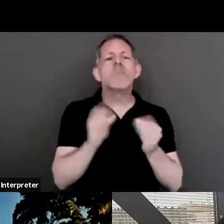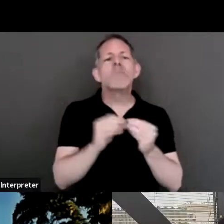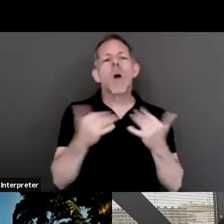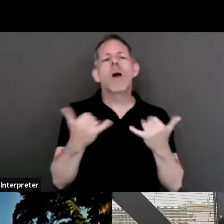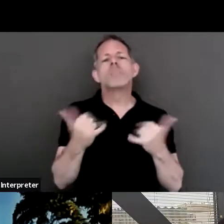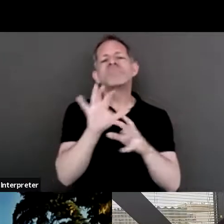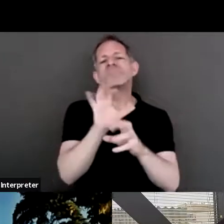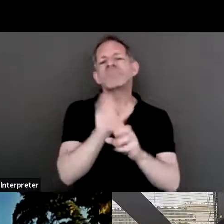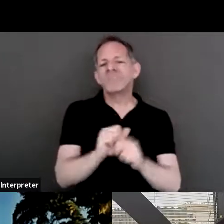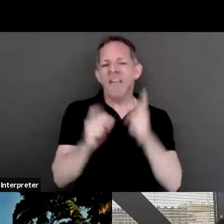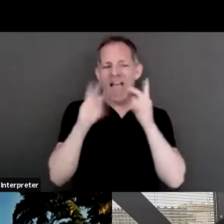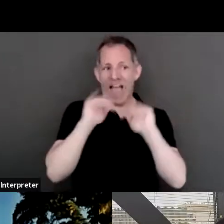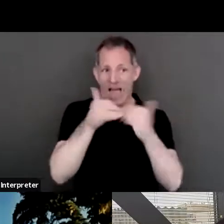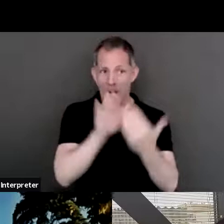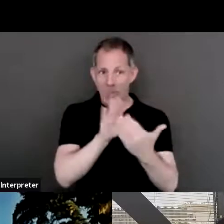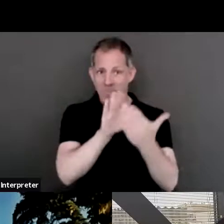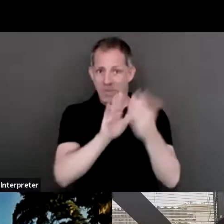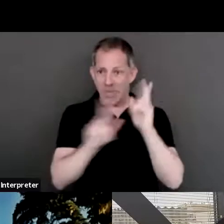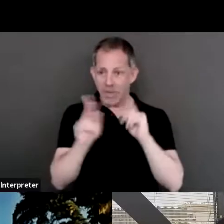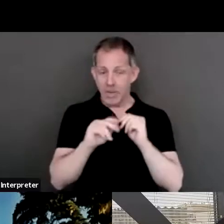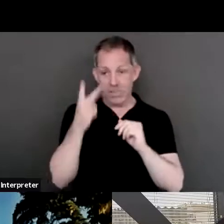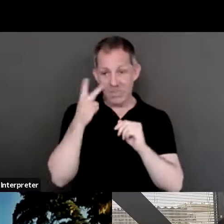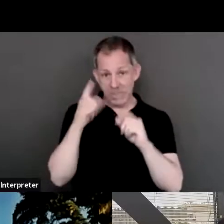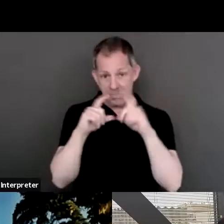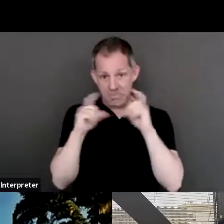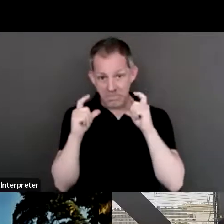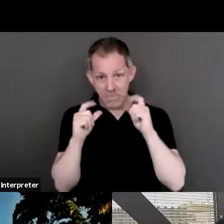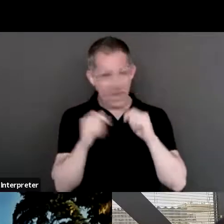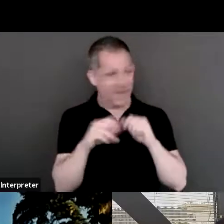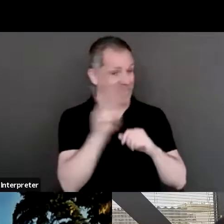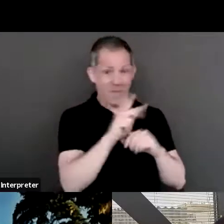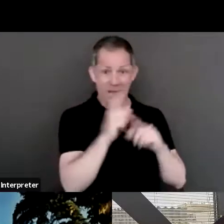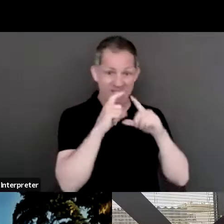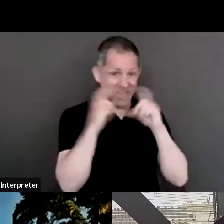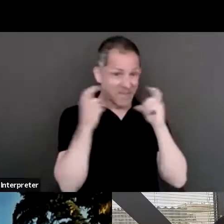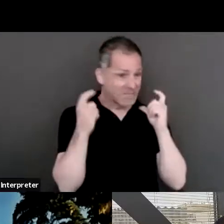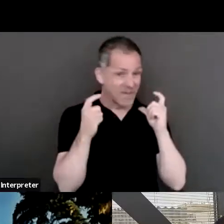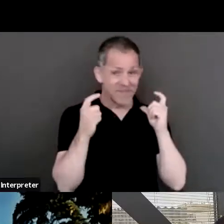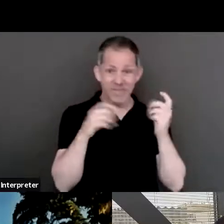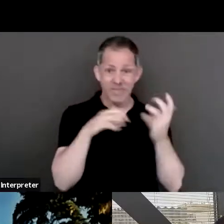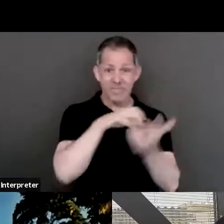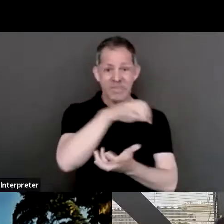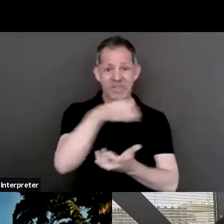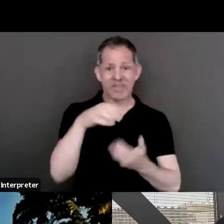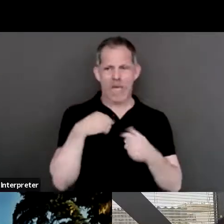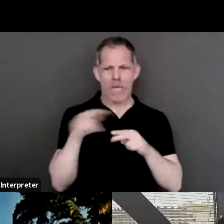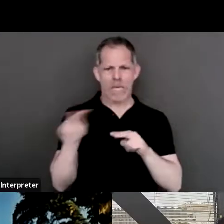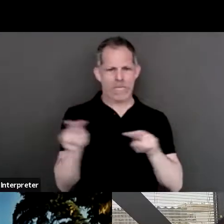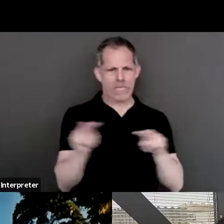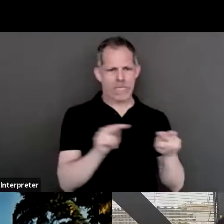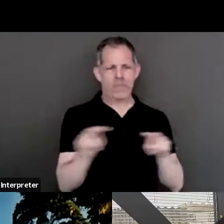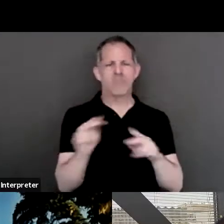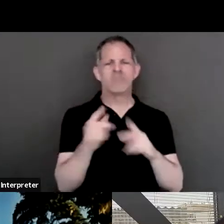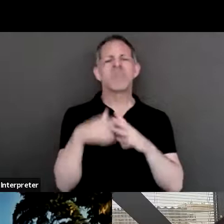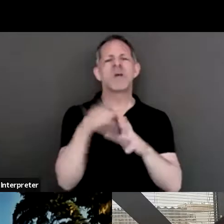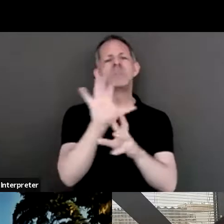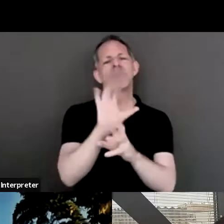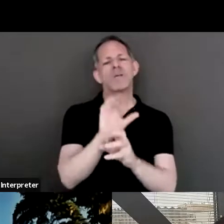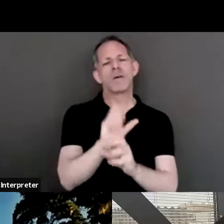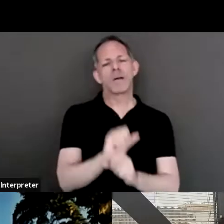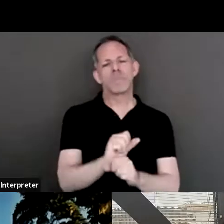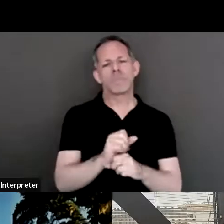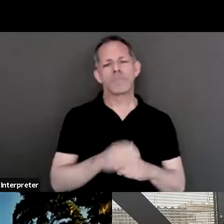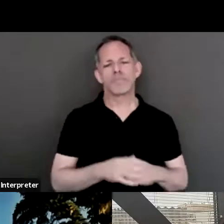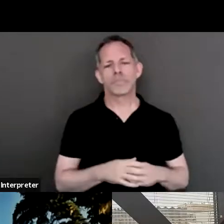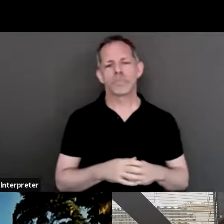masks on other people, I think that'll sort itself out. But don't have anything more than that. You know, many countries, particularly